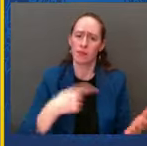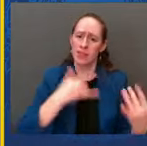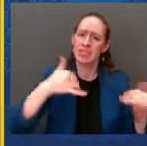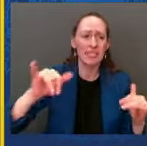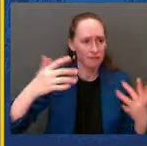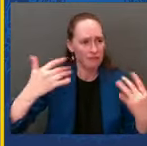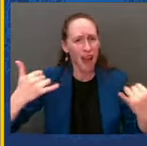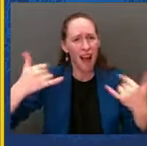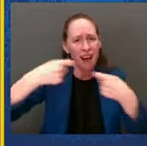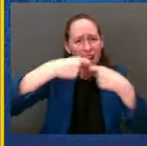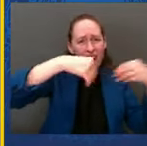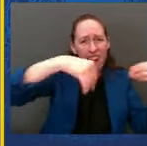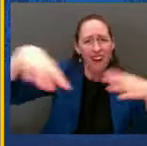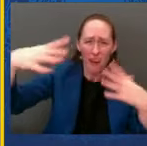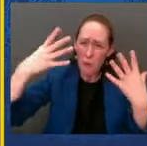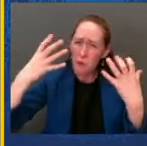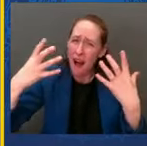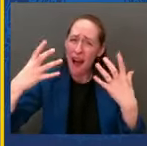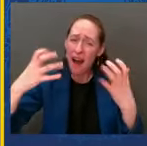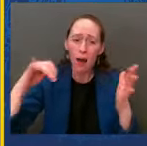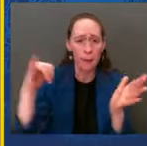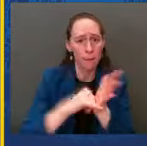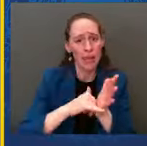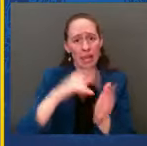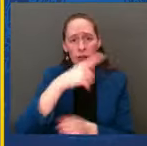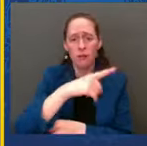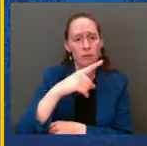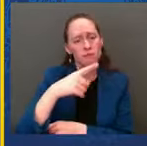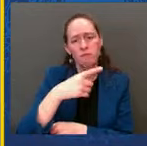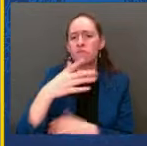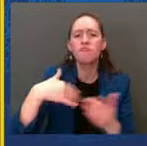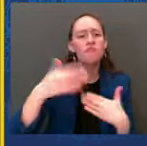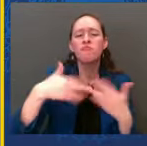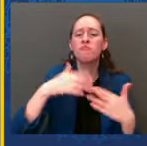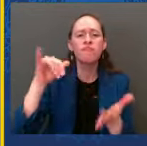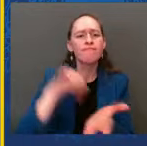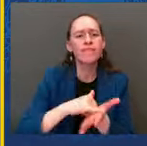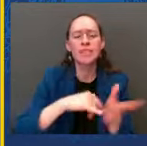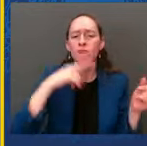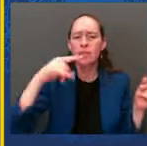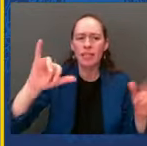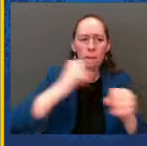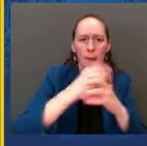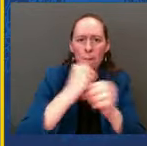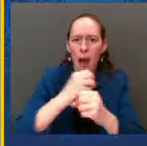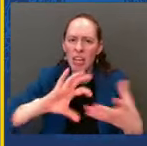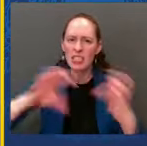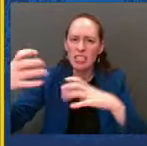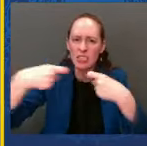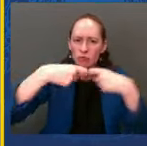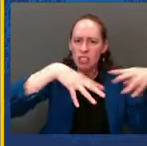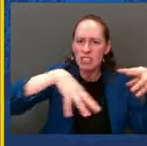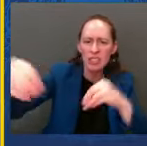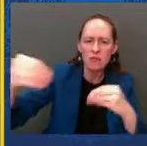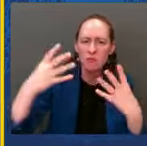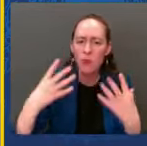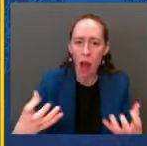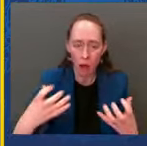stand with the millions of refugees of this war who found a welcome in Europe and the United States, particularly here in